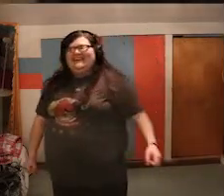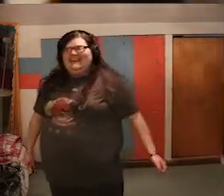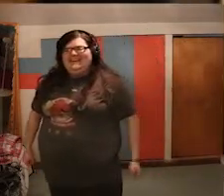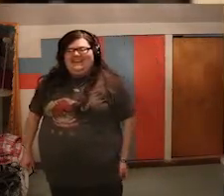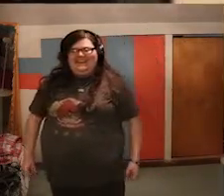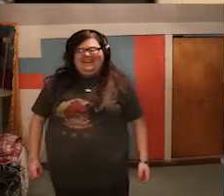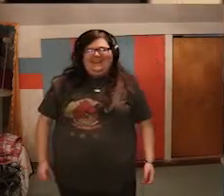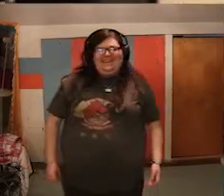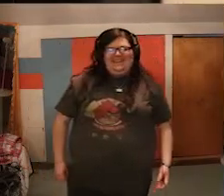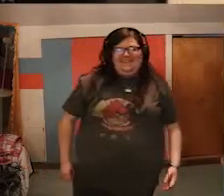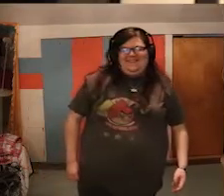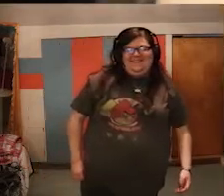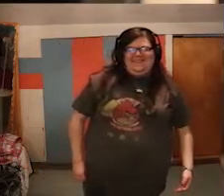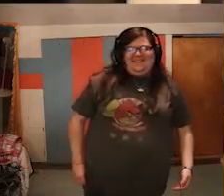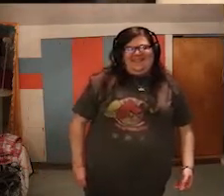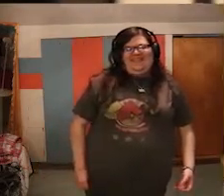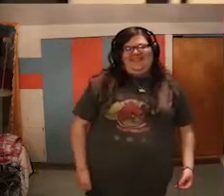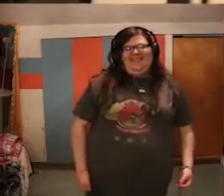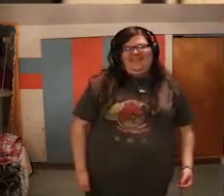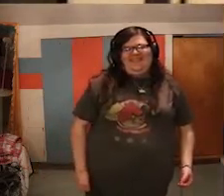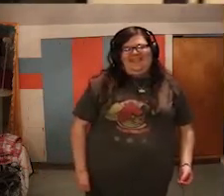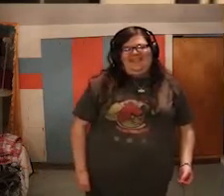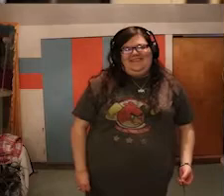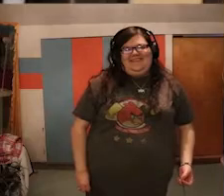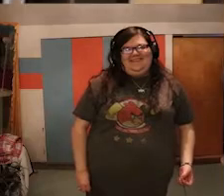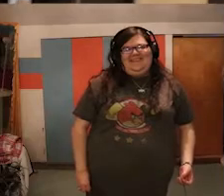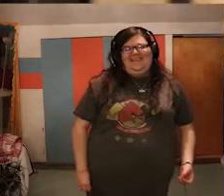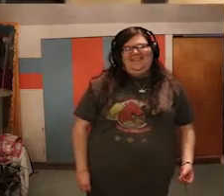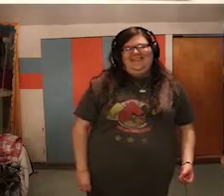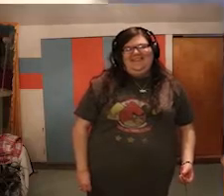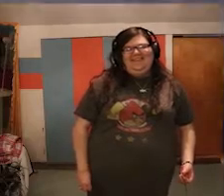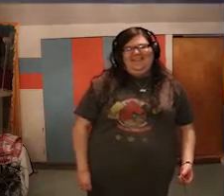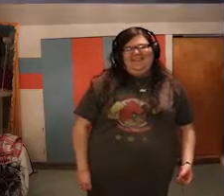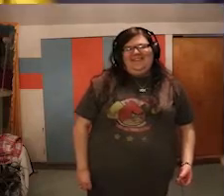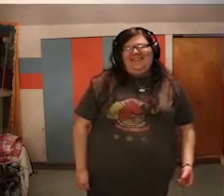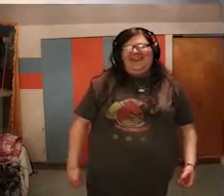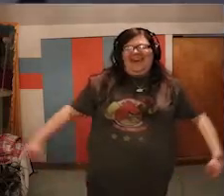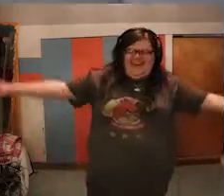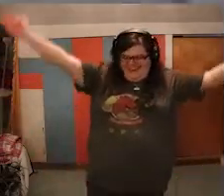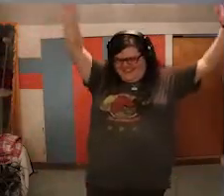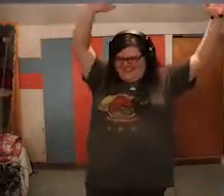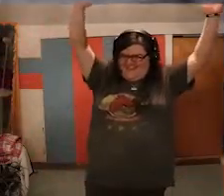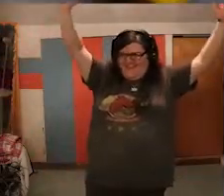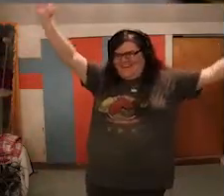alright, okay, you are done. Yeah. But yes, for today you are done. I'm done? Consider yourself efficient. Yeah!